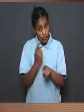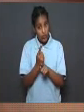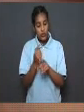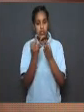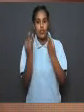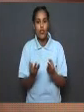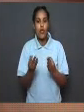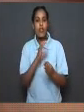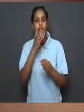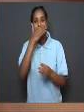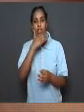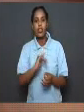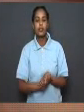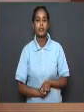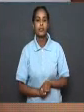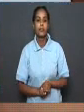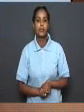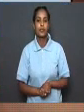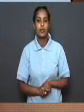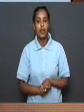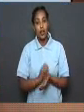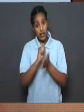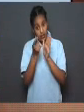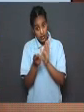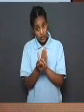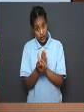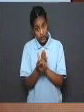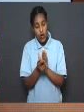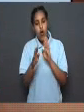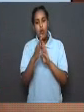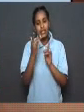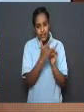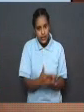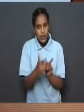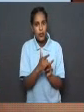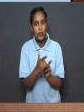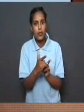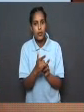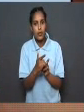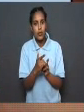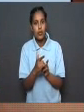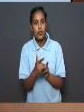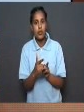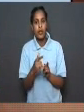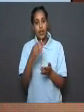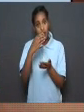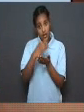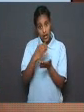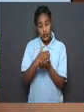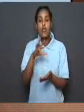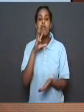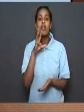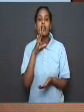form of heat. An example of an open system would be a glass of